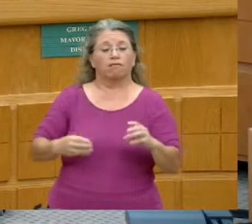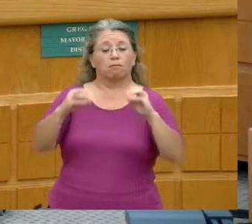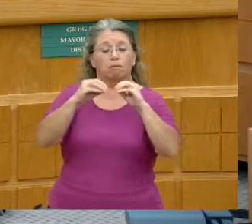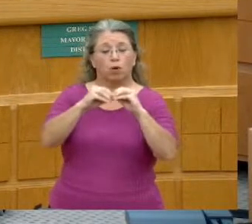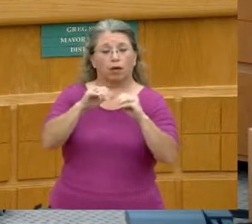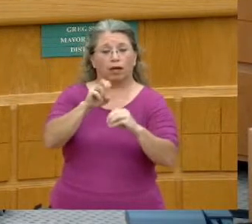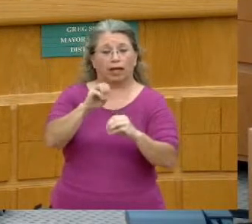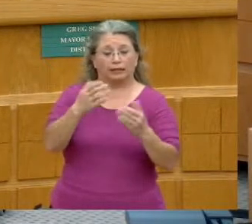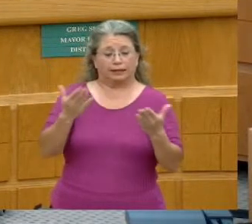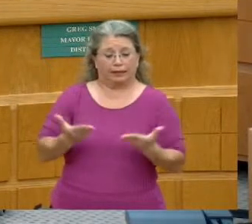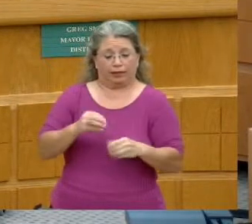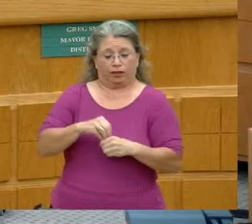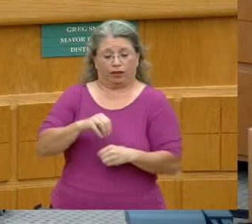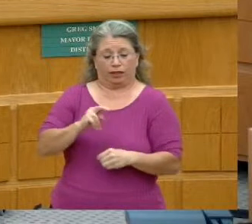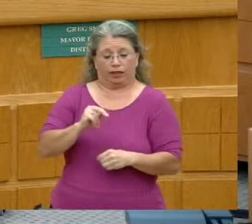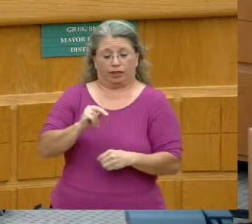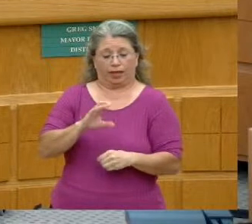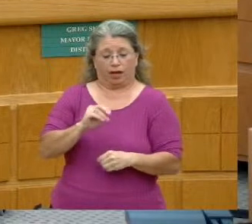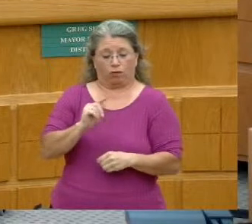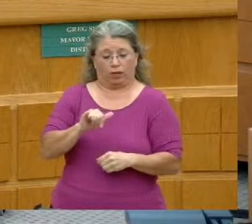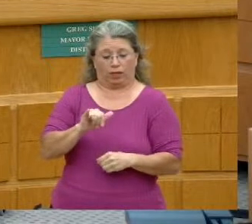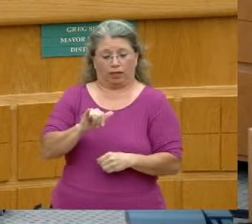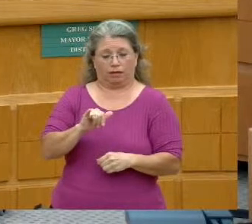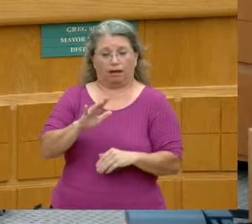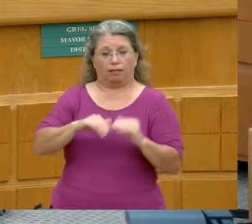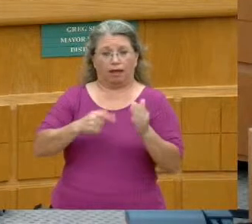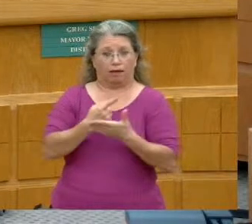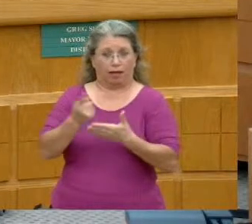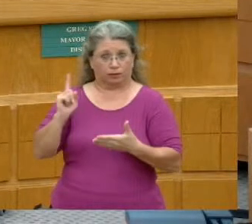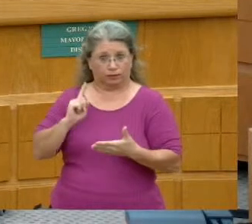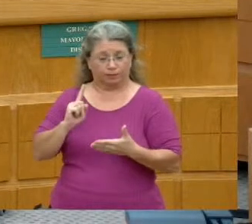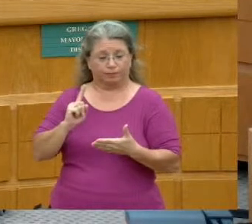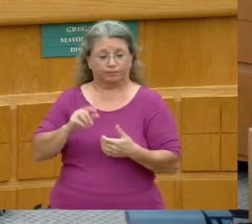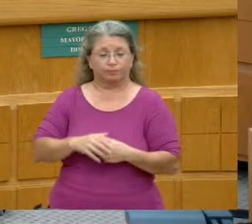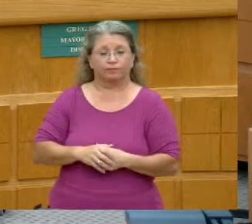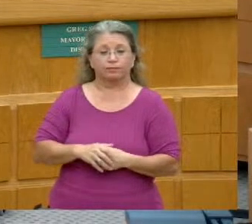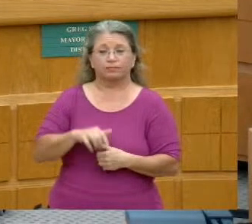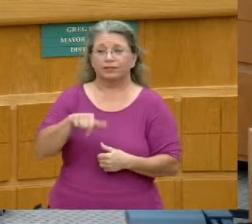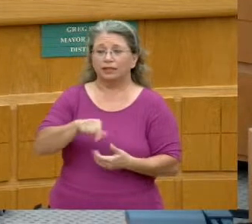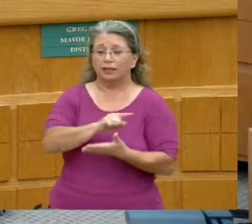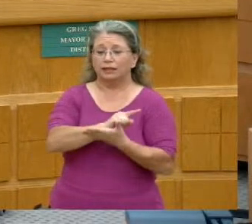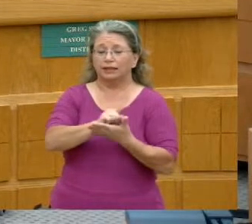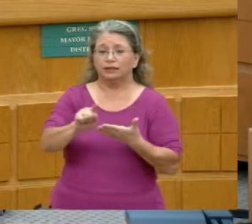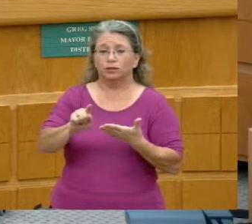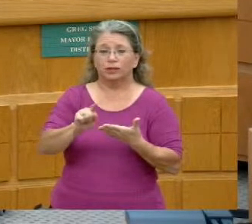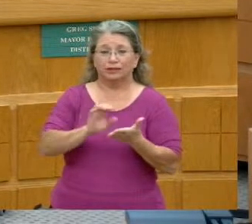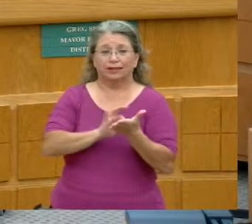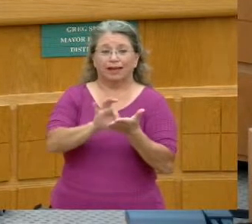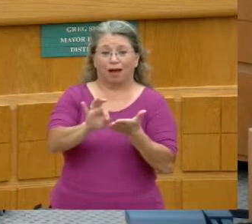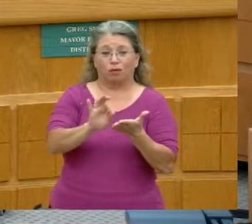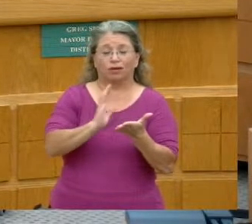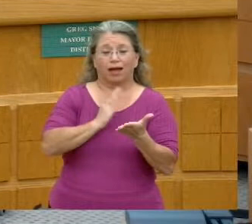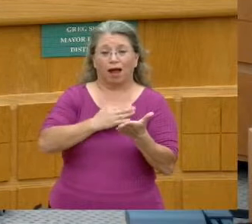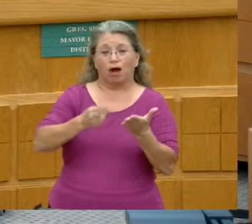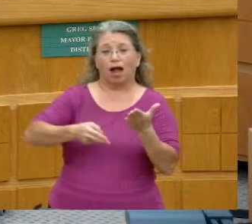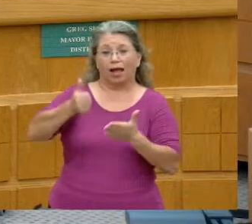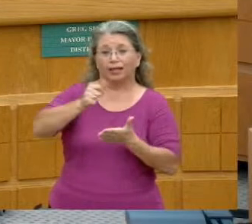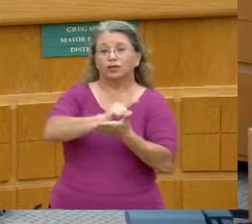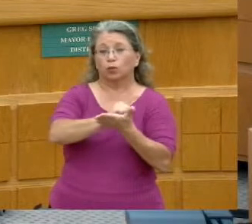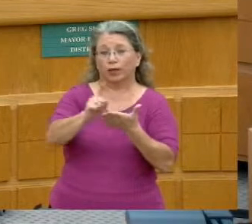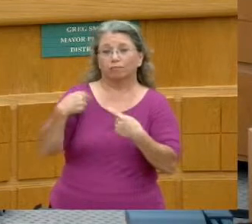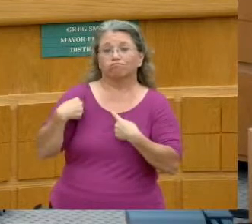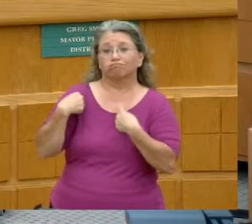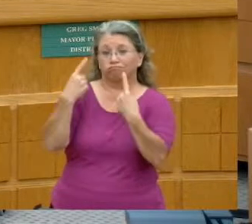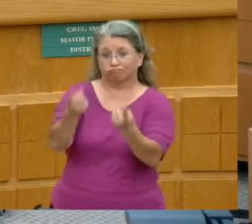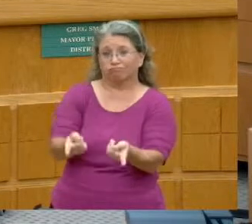this week than we did last week. And in fact, this week's count is one of the highest weeks since we've been counting.